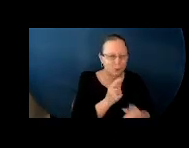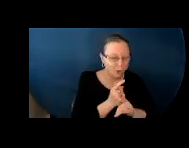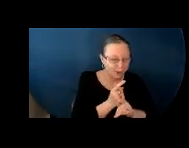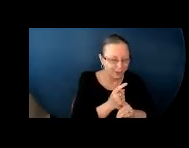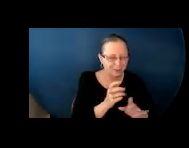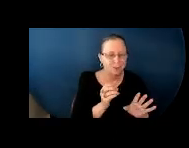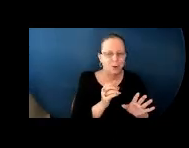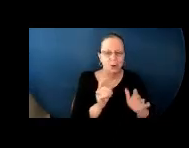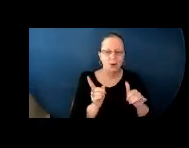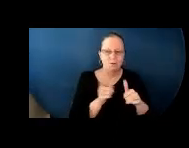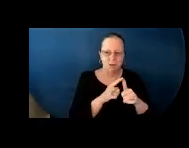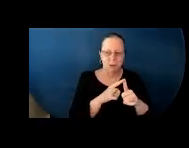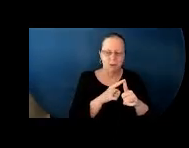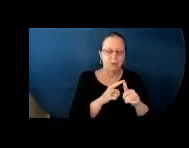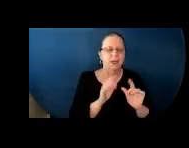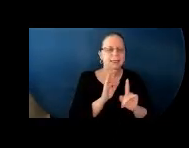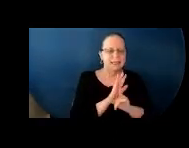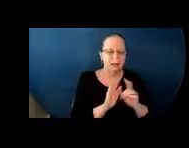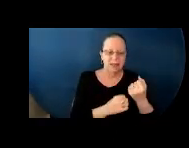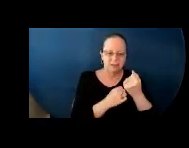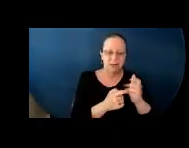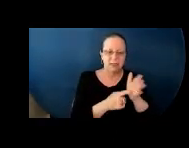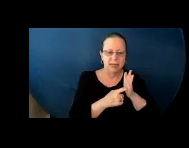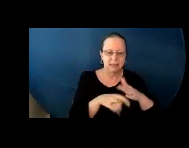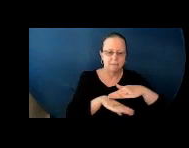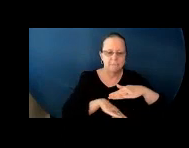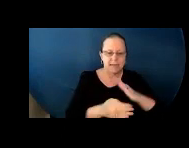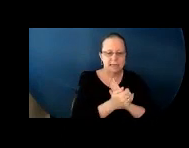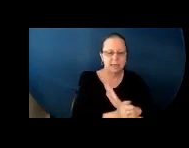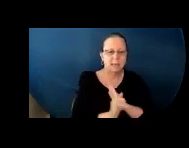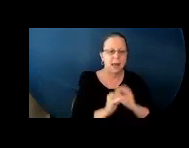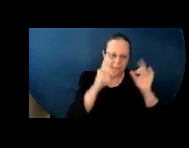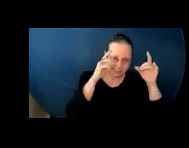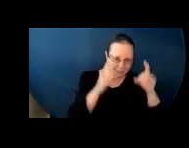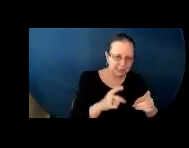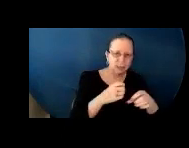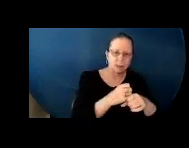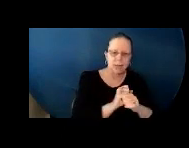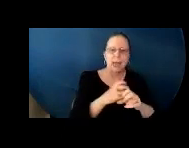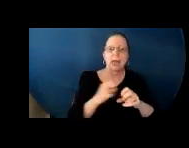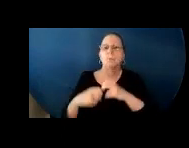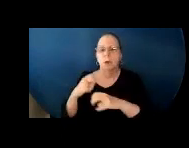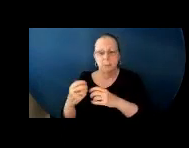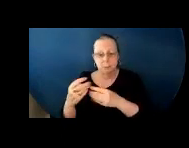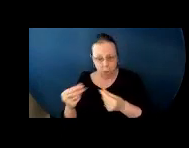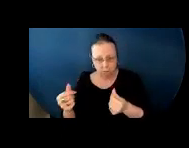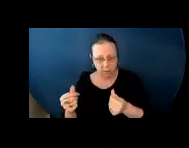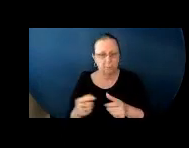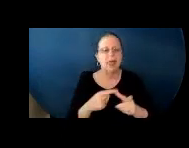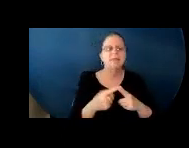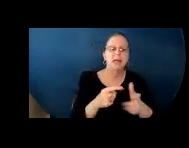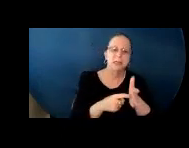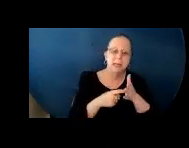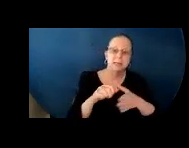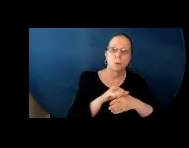first, self-advocacy takes some base skills first, like decision-making and problem solving. And then it takes practice, right?